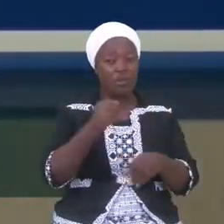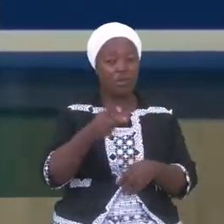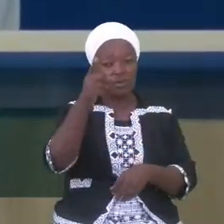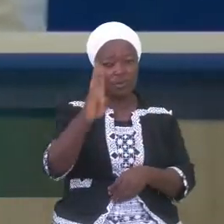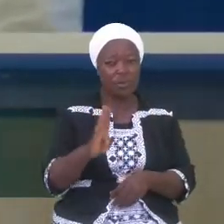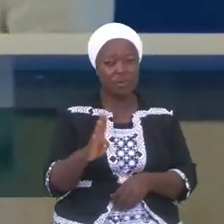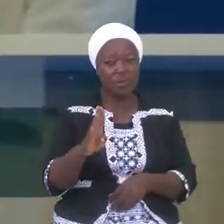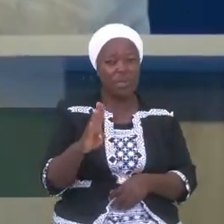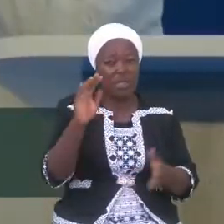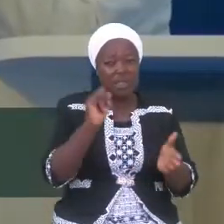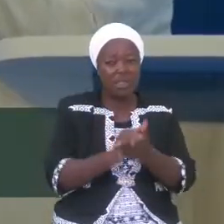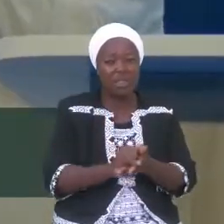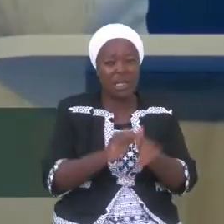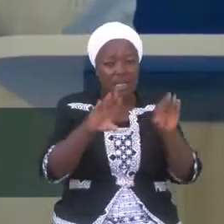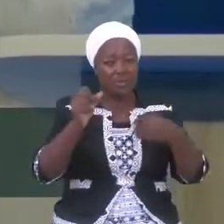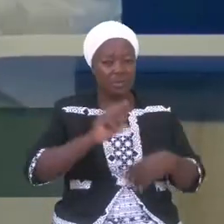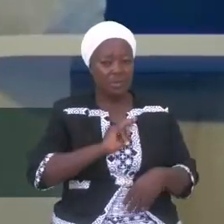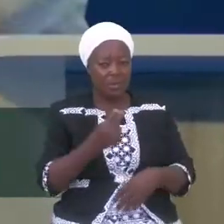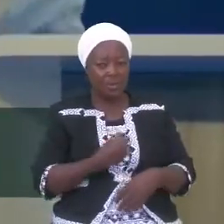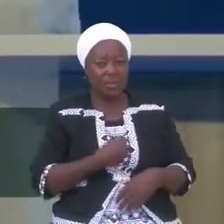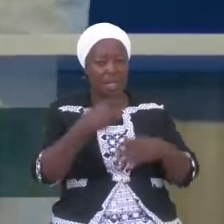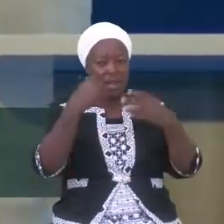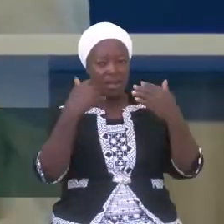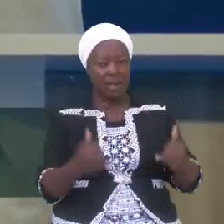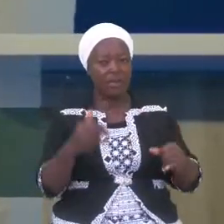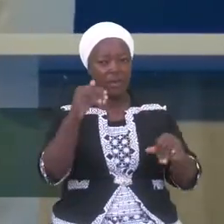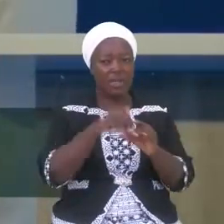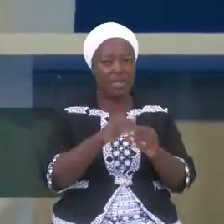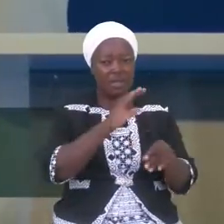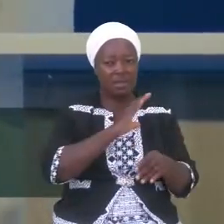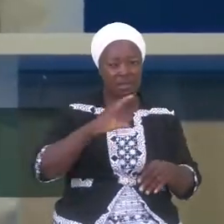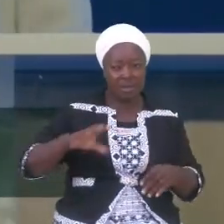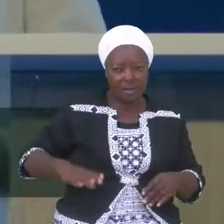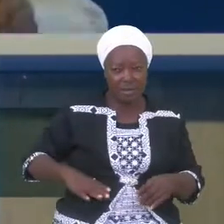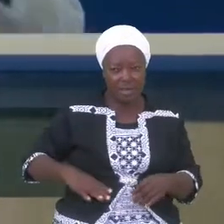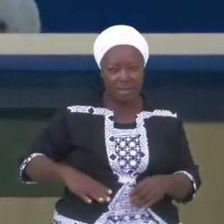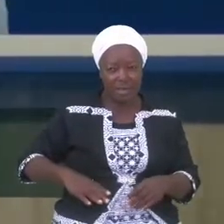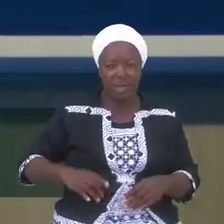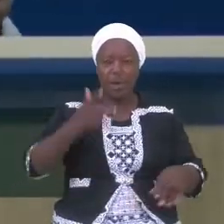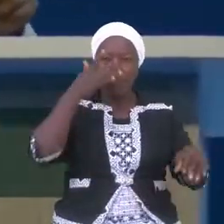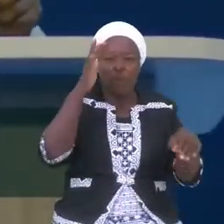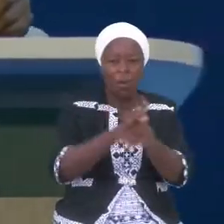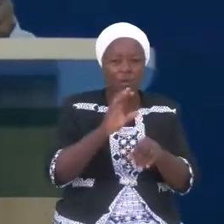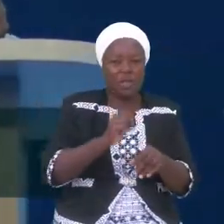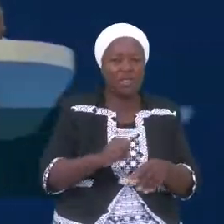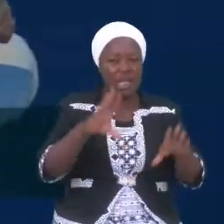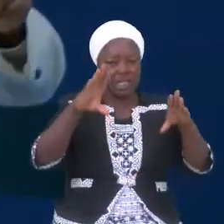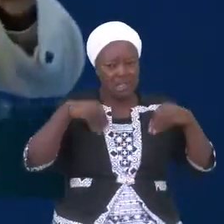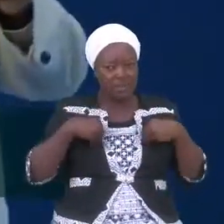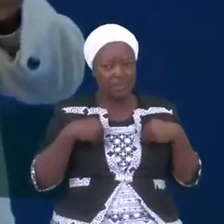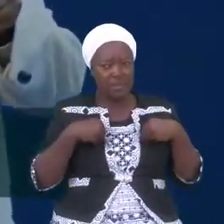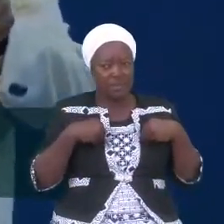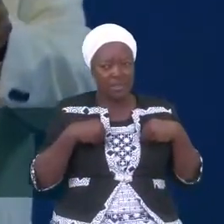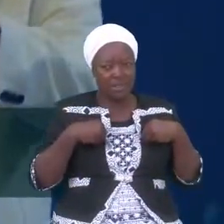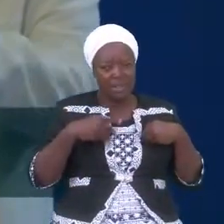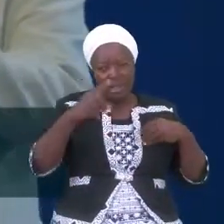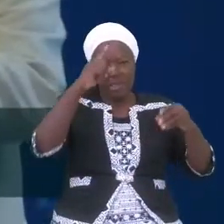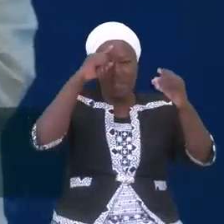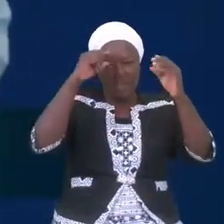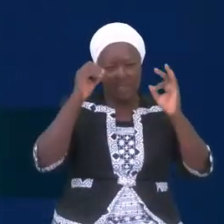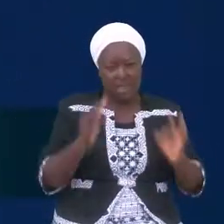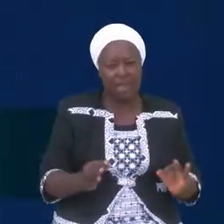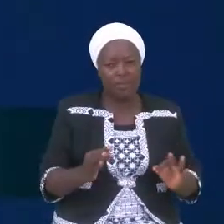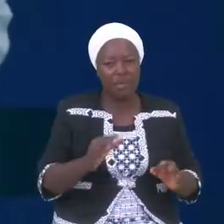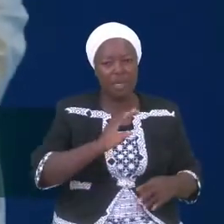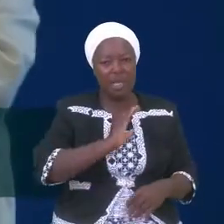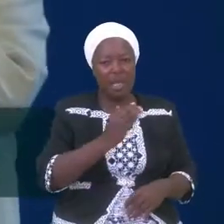that he gives us now in Christ. Promises embraced determine